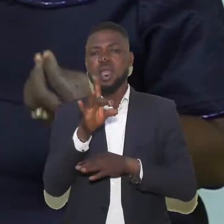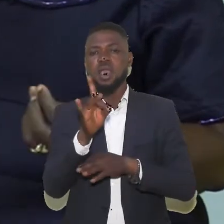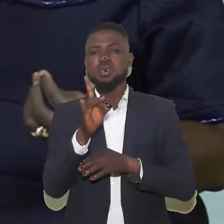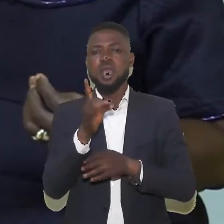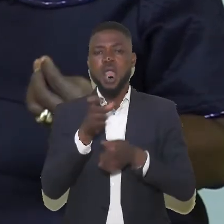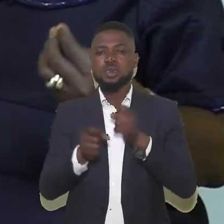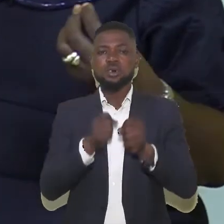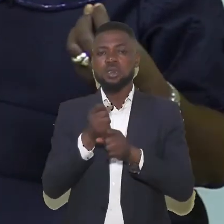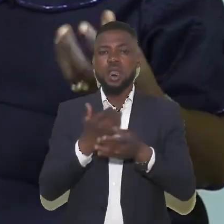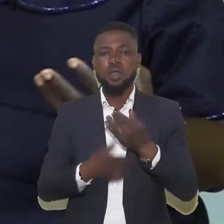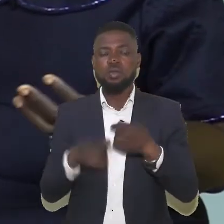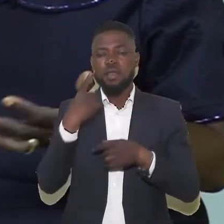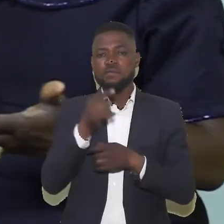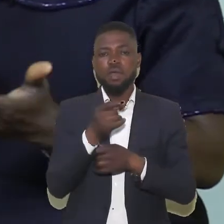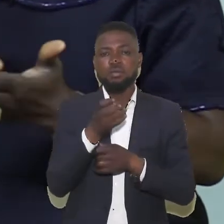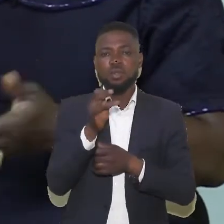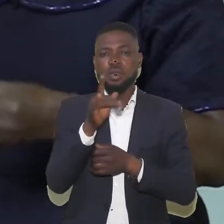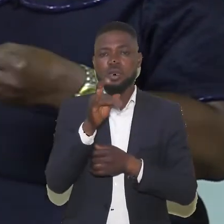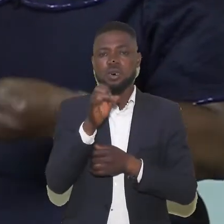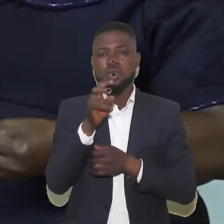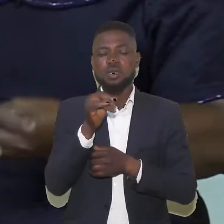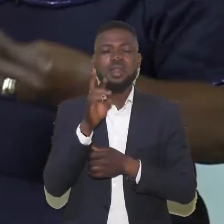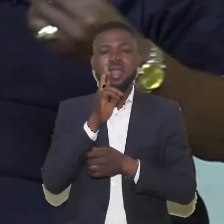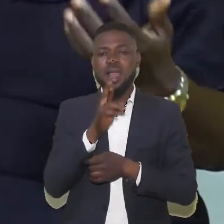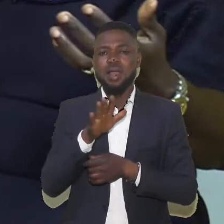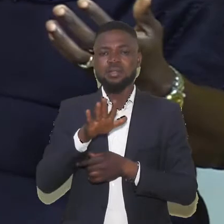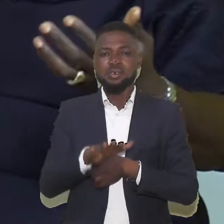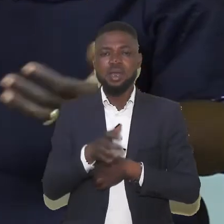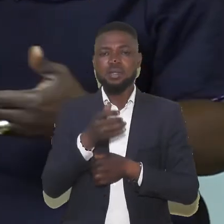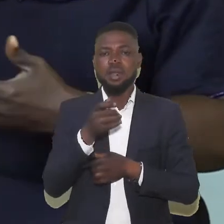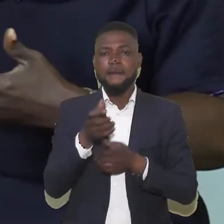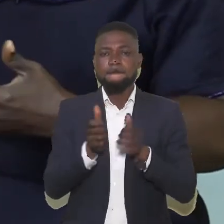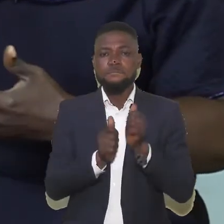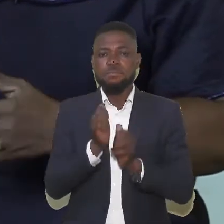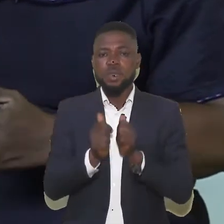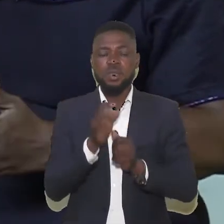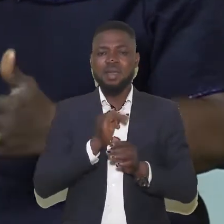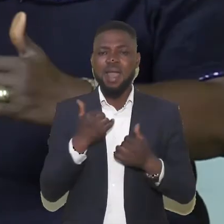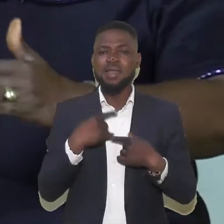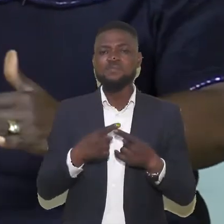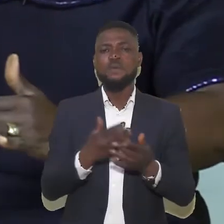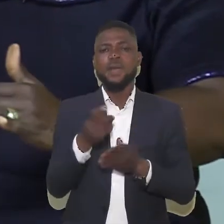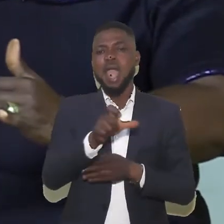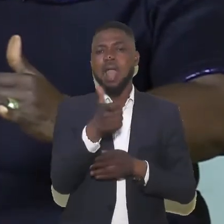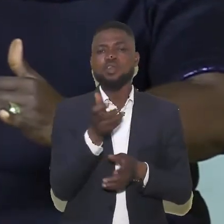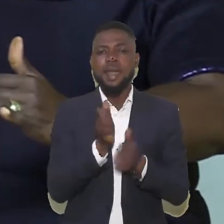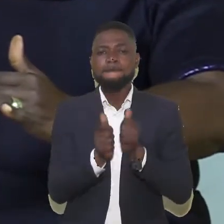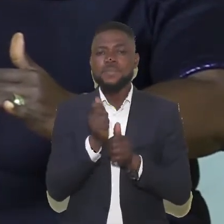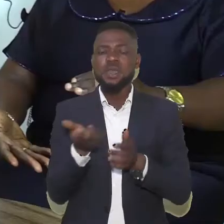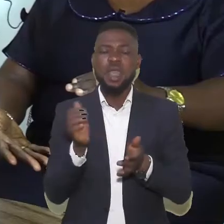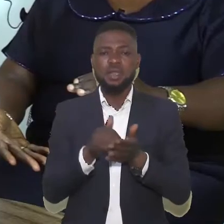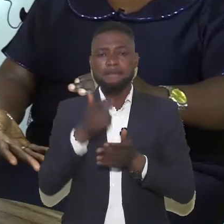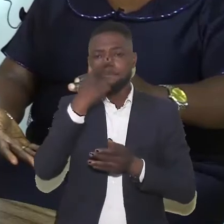an 8-year-old child for licking her child's milk. It's because she's thinking, I have to buy another milk